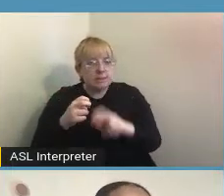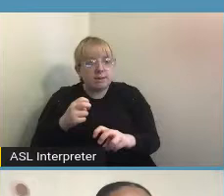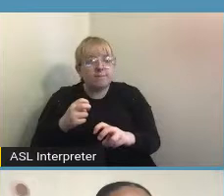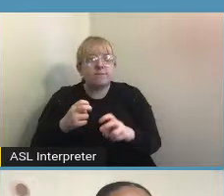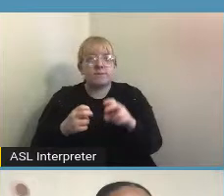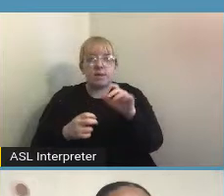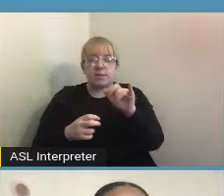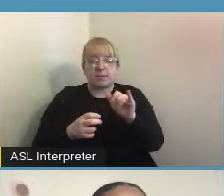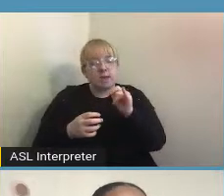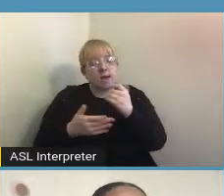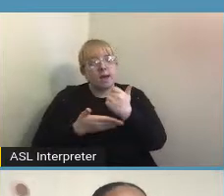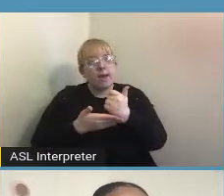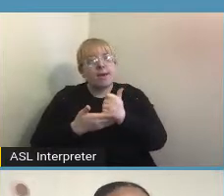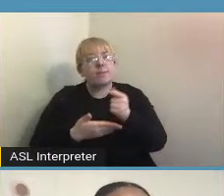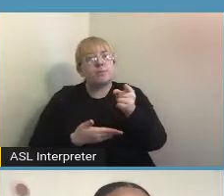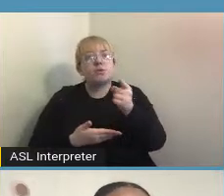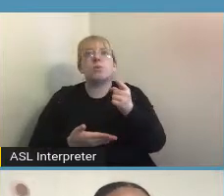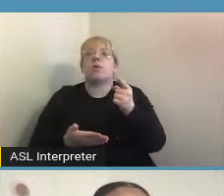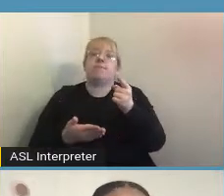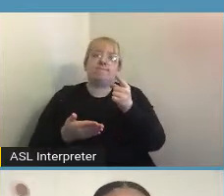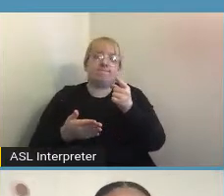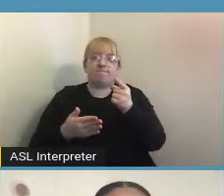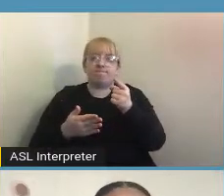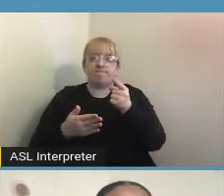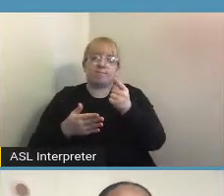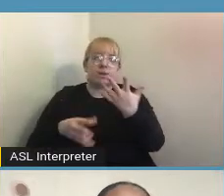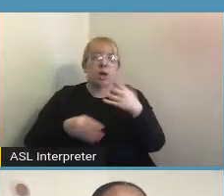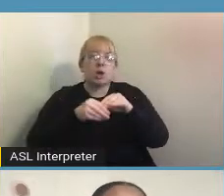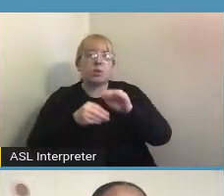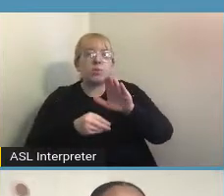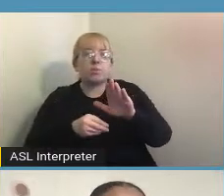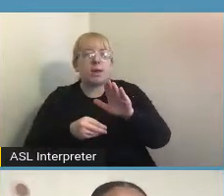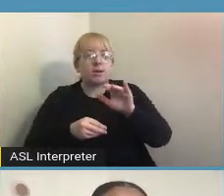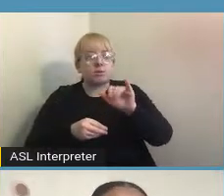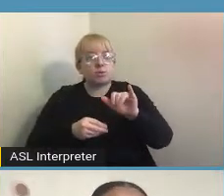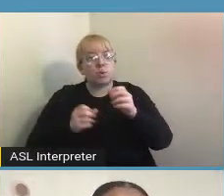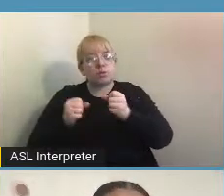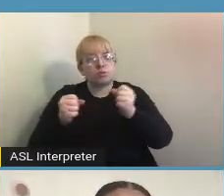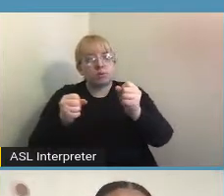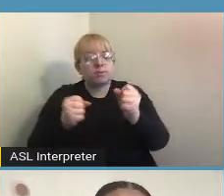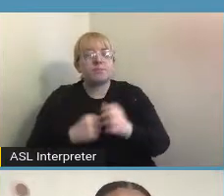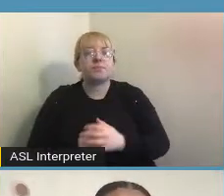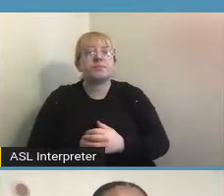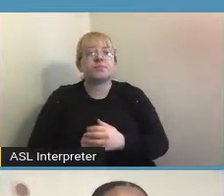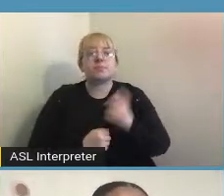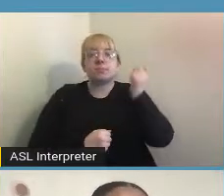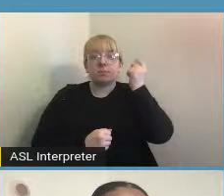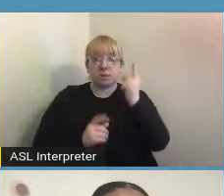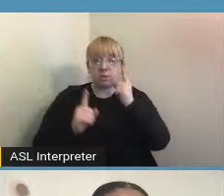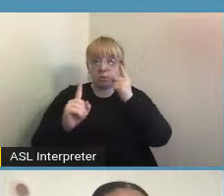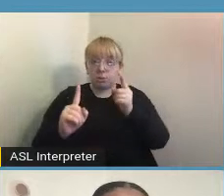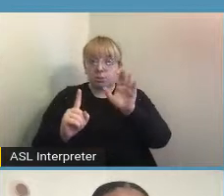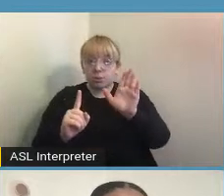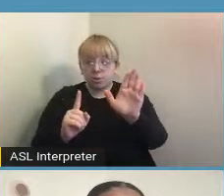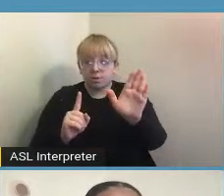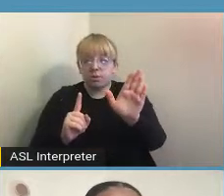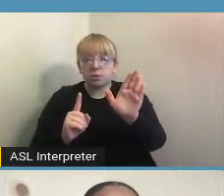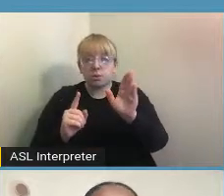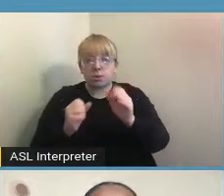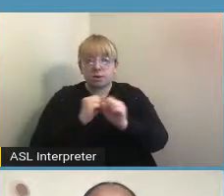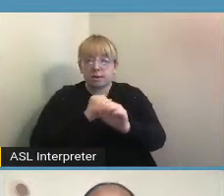in time for anything that may come up. Understanding the goal of the campaign is also very